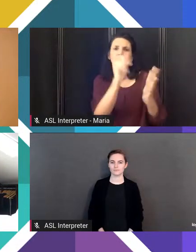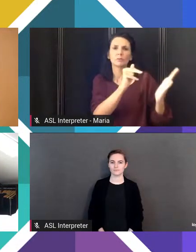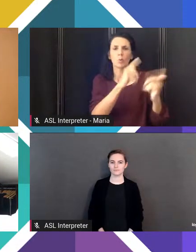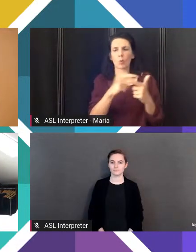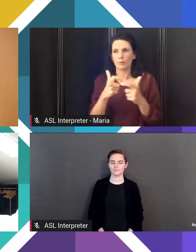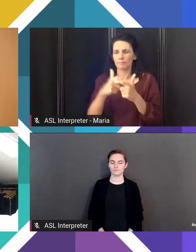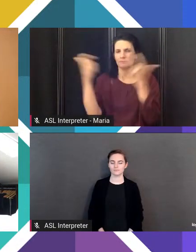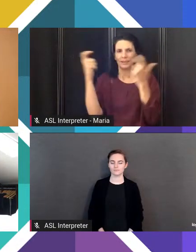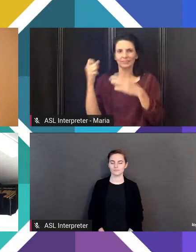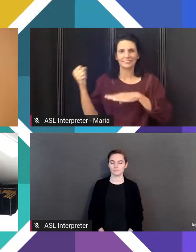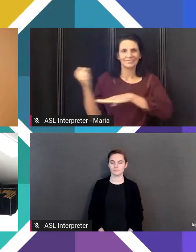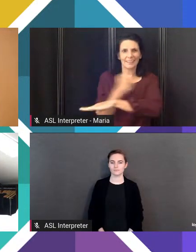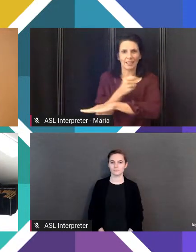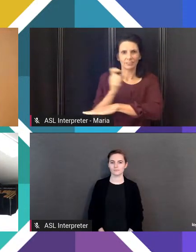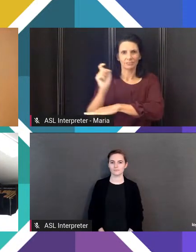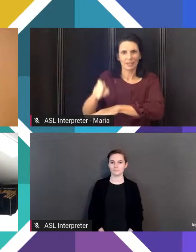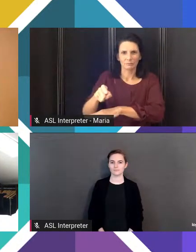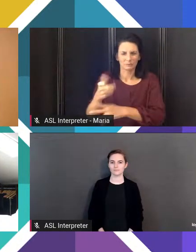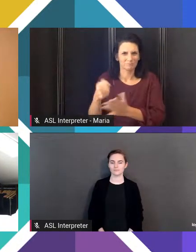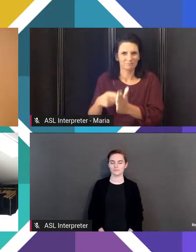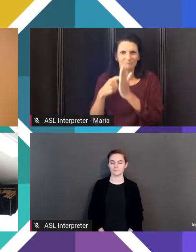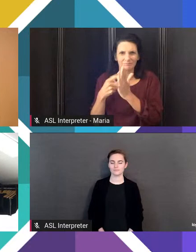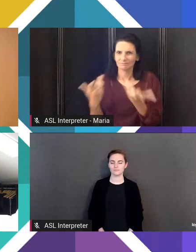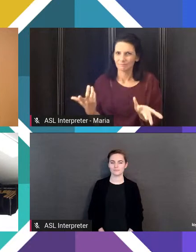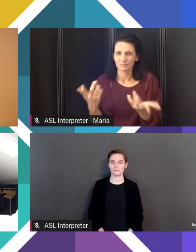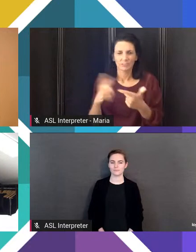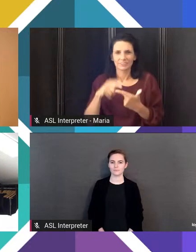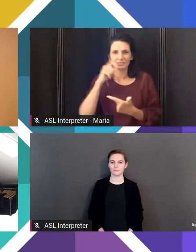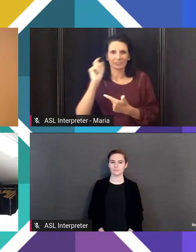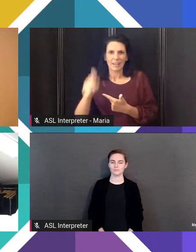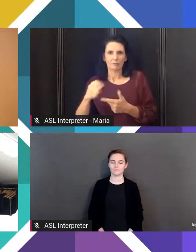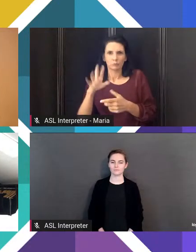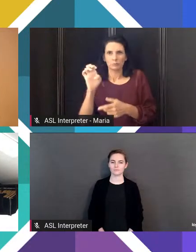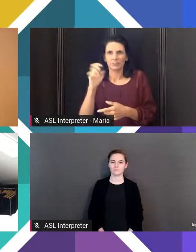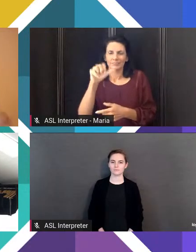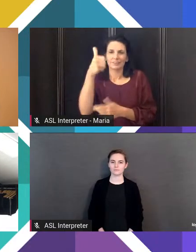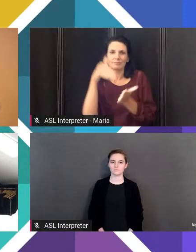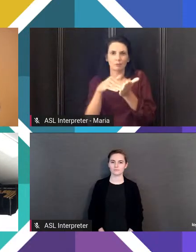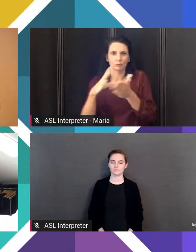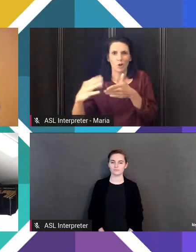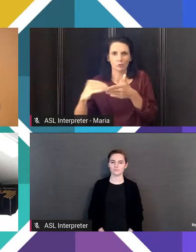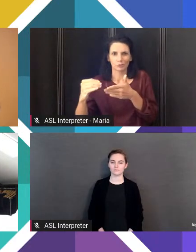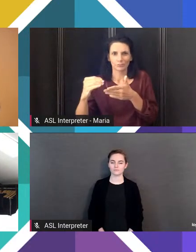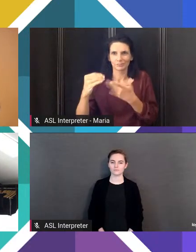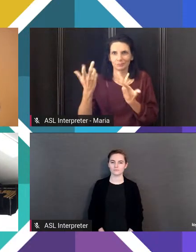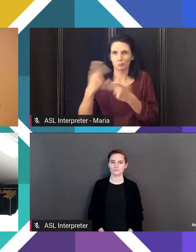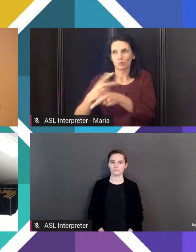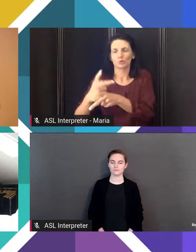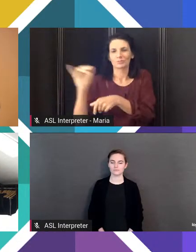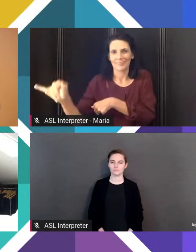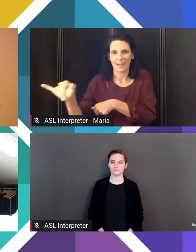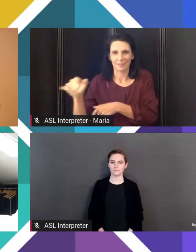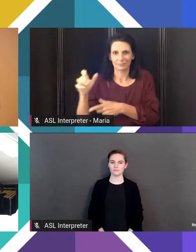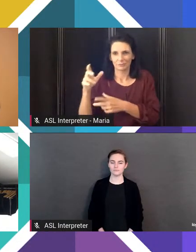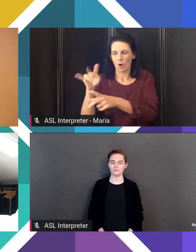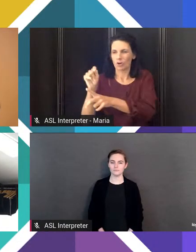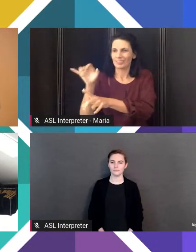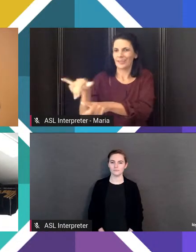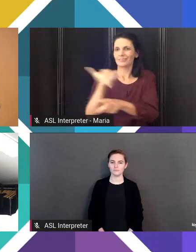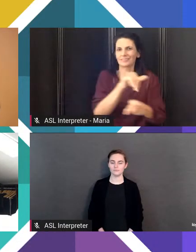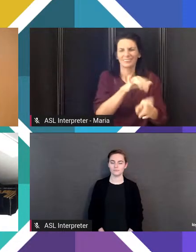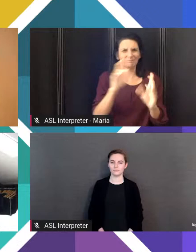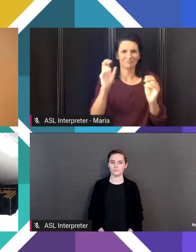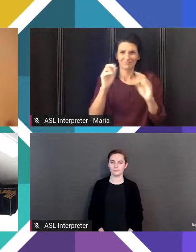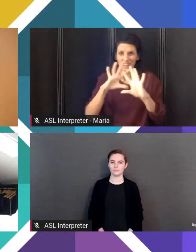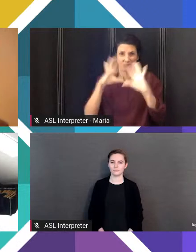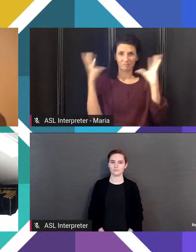and it doesn't have to be like $10,000 to produce. It can, art is like, life is art, right? Like everything